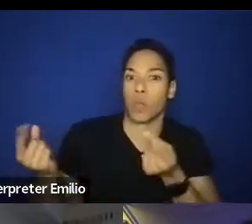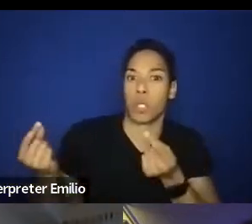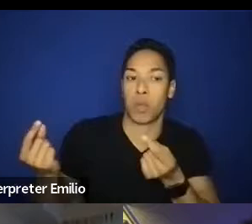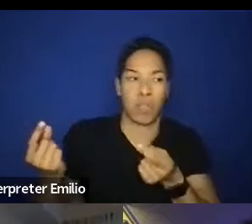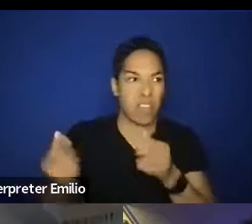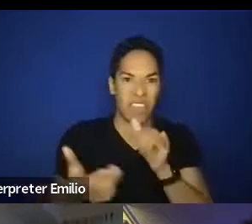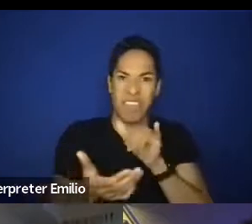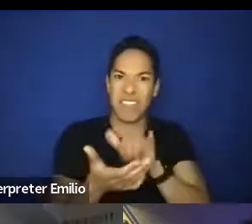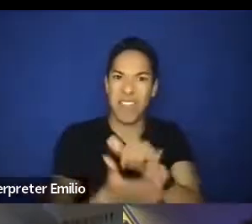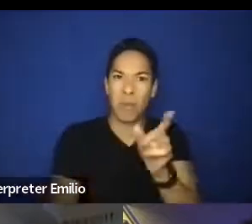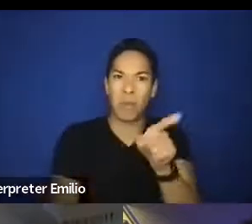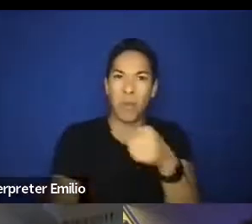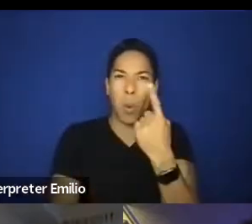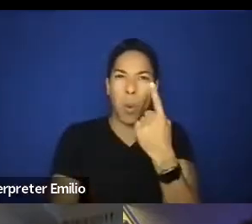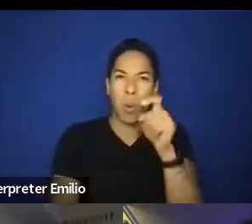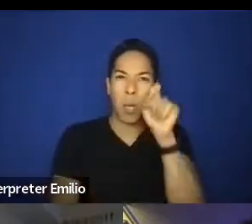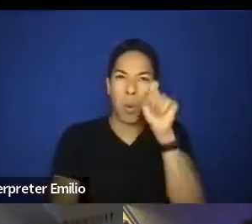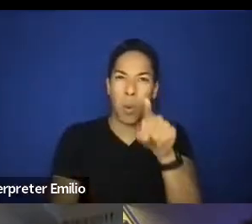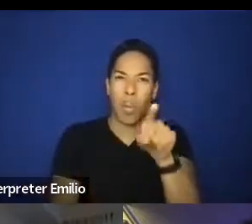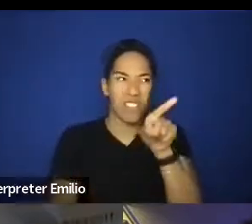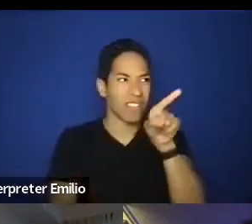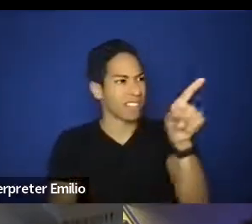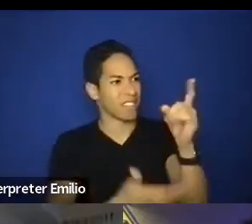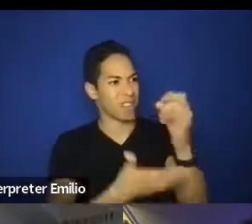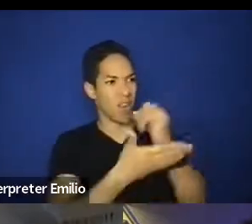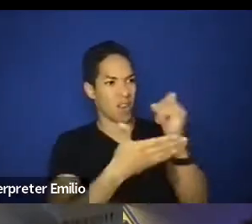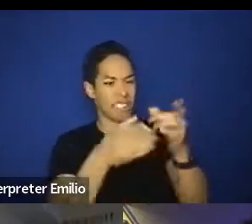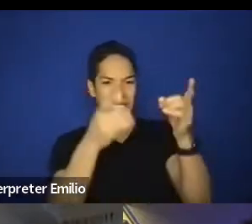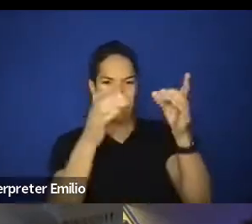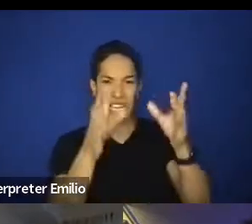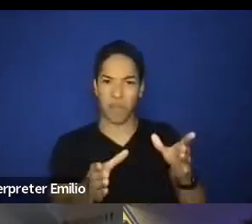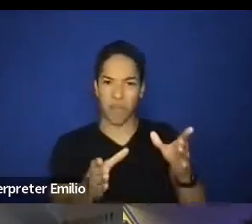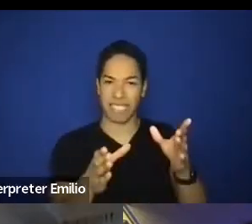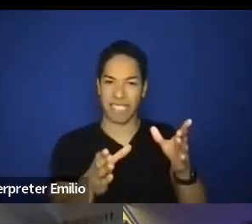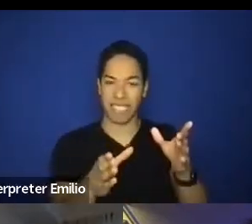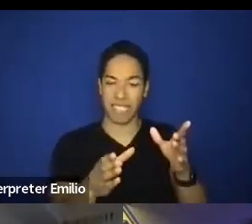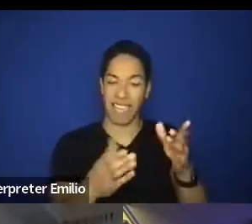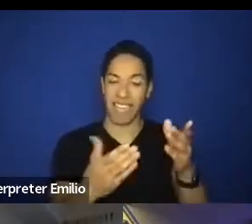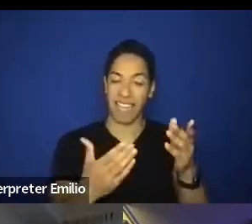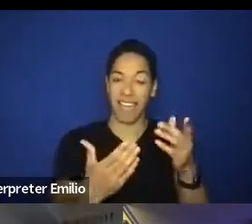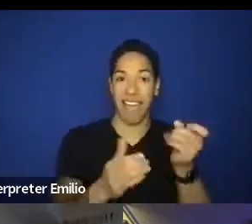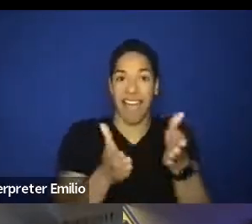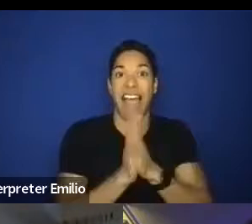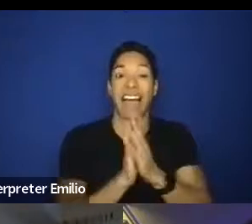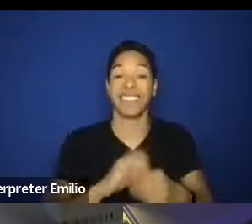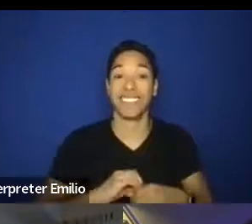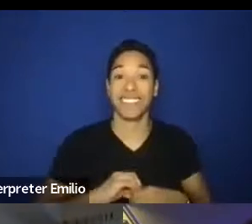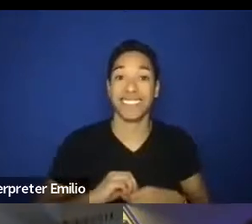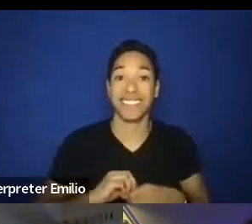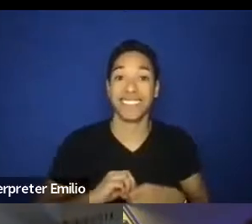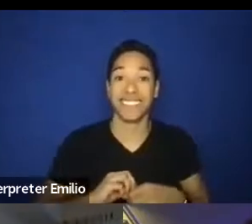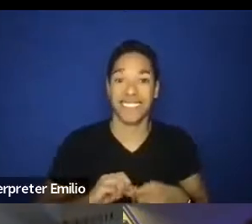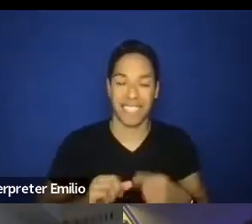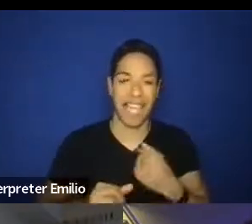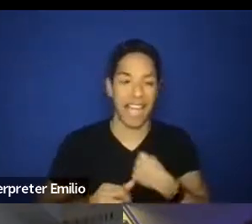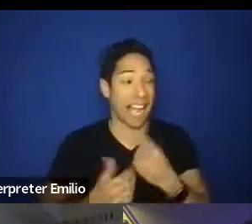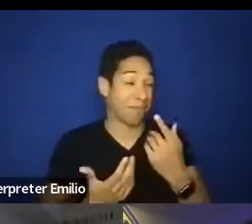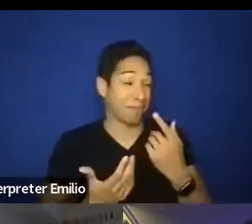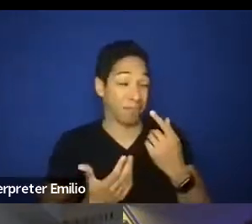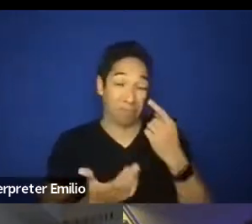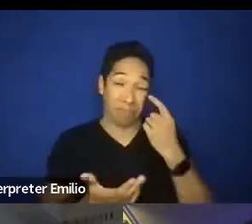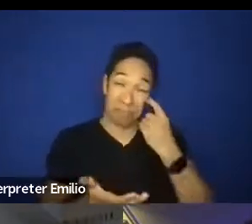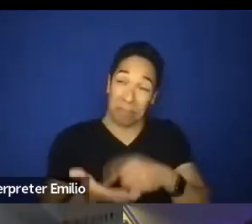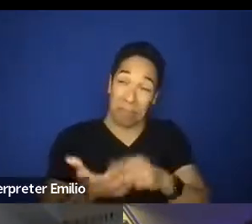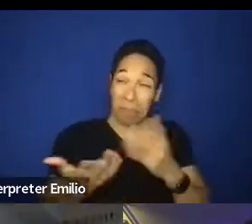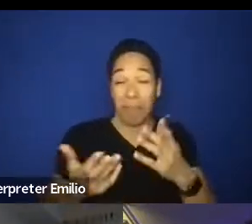director had. Which, first of all, I was like, well, not all disabled people are in wheelchairs. First of all, if you're really concerned about your mud, I don't